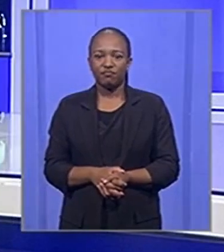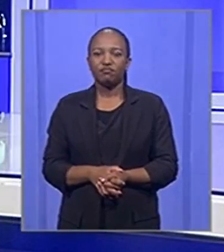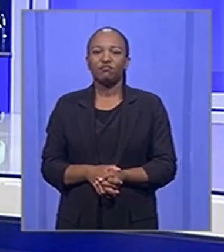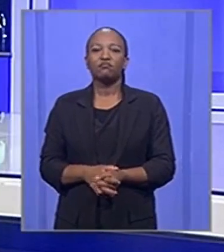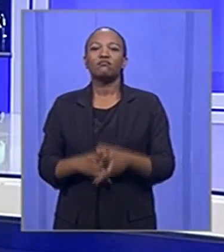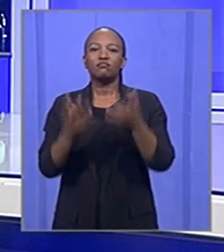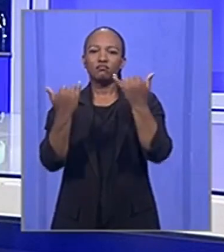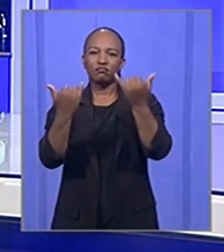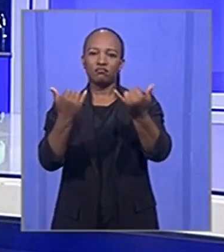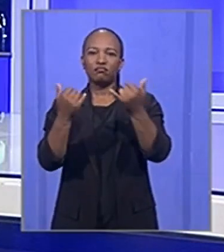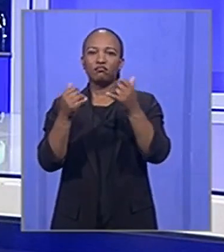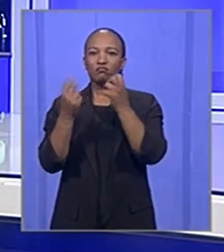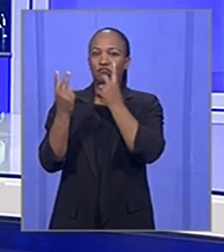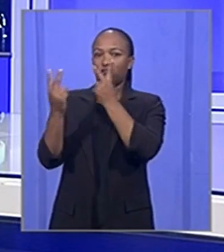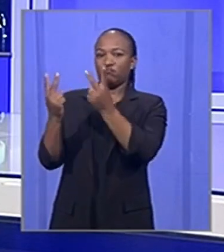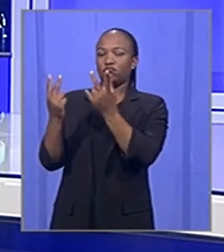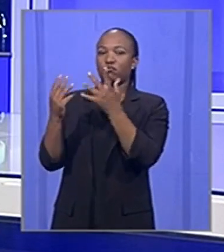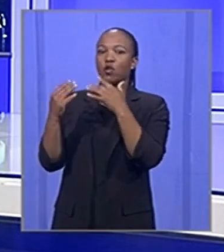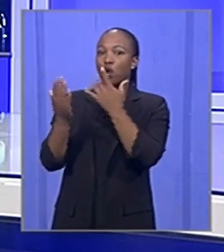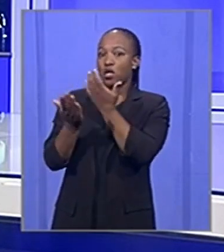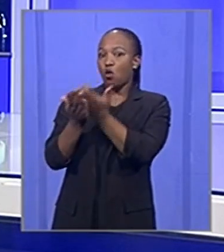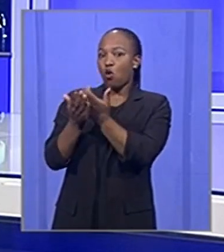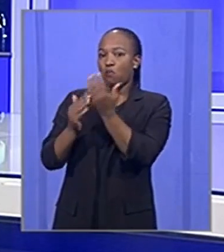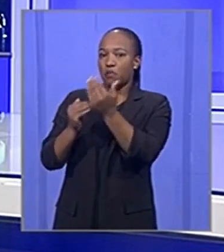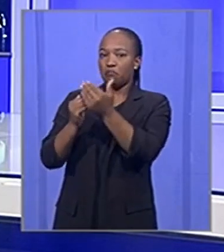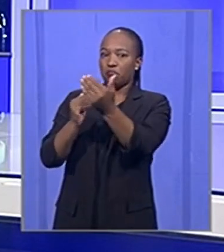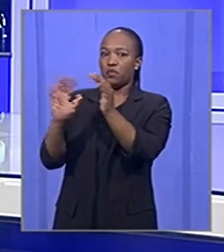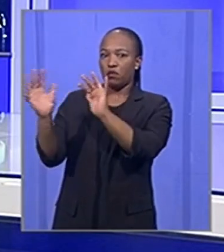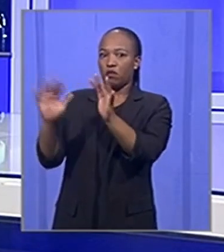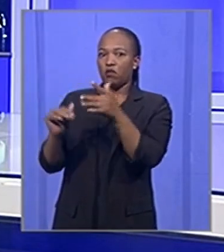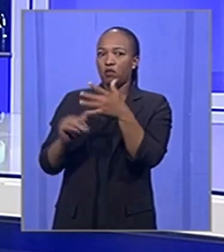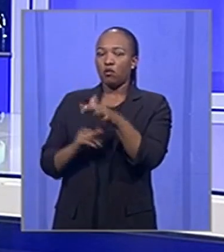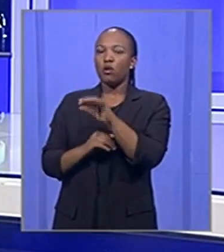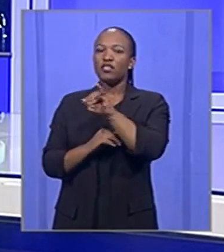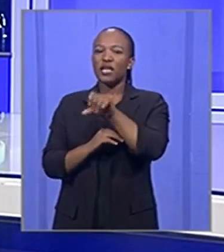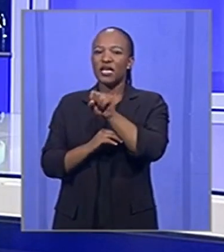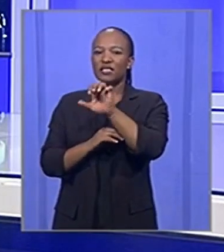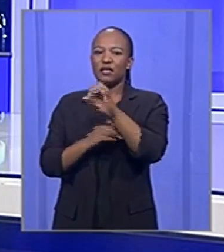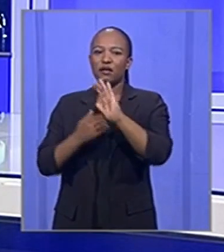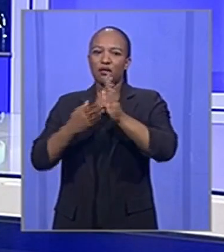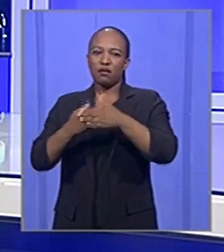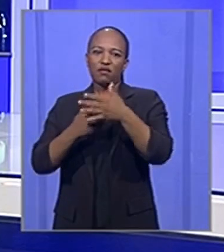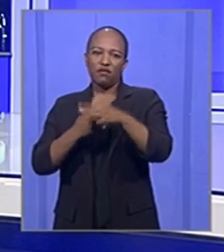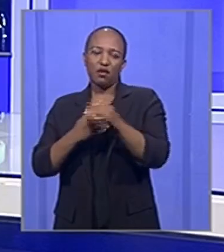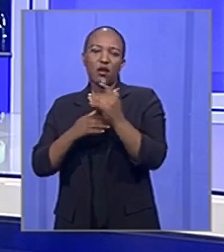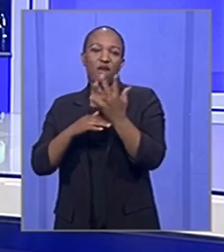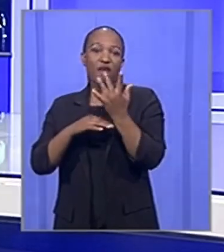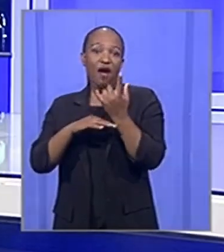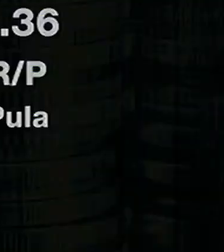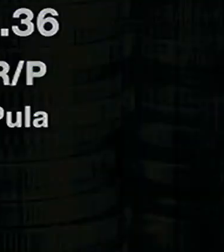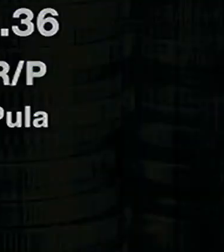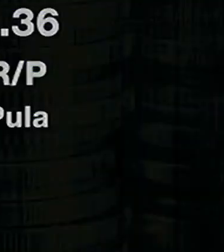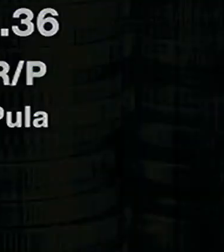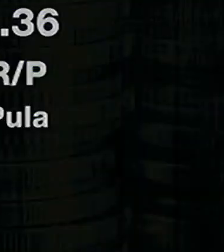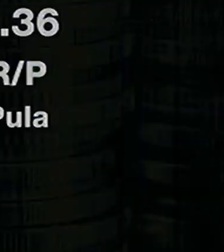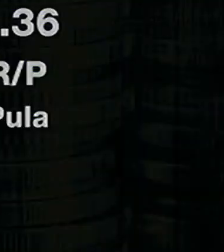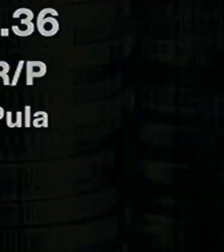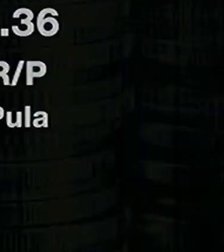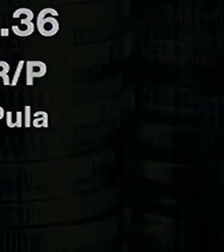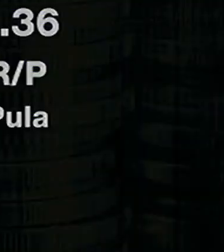Jwale ha re bone hore mebaraka e sebeditse jwang ha JSE ne kwala horeng ya bohlano.